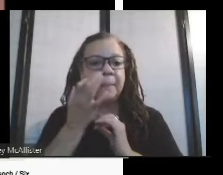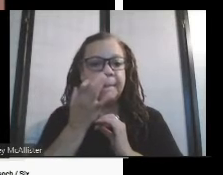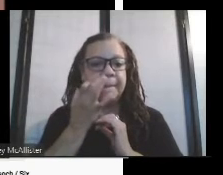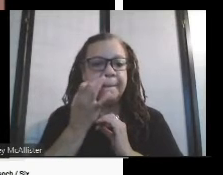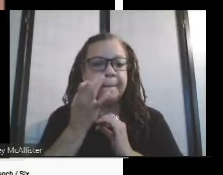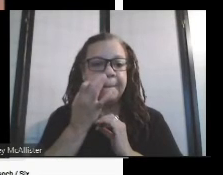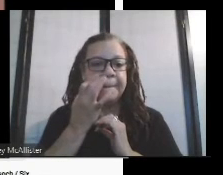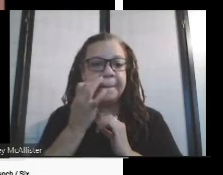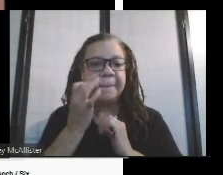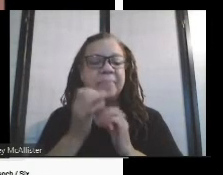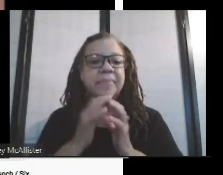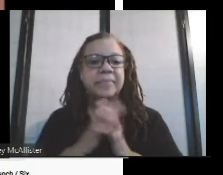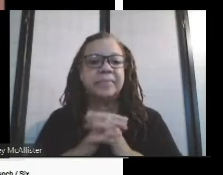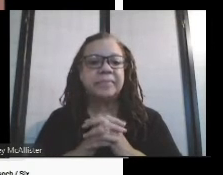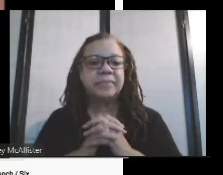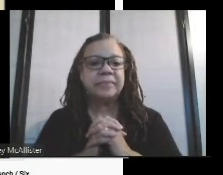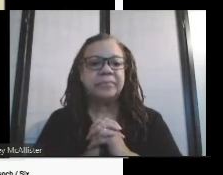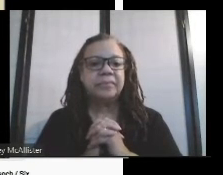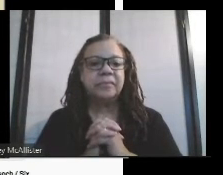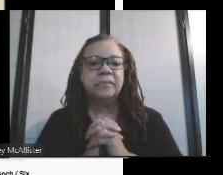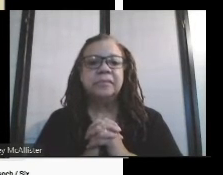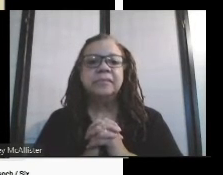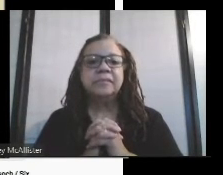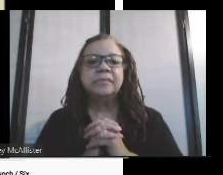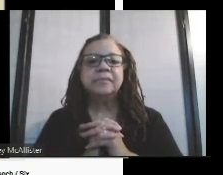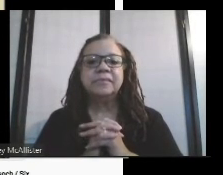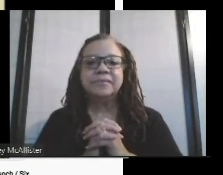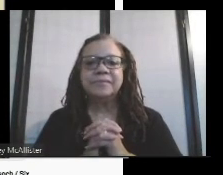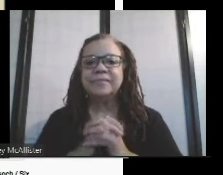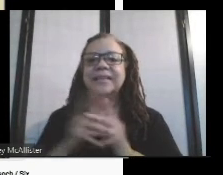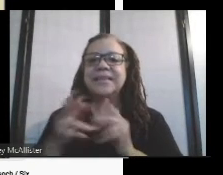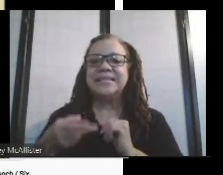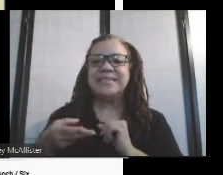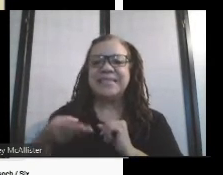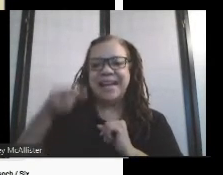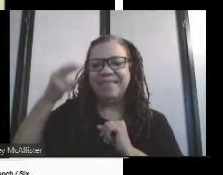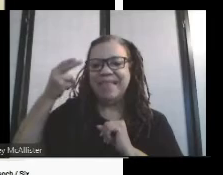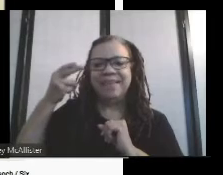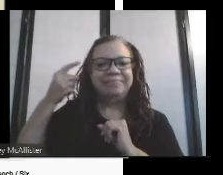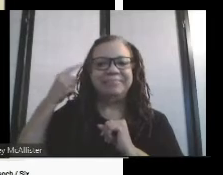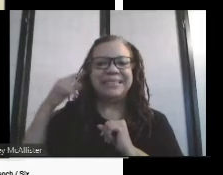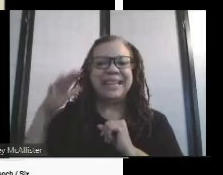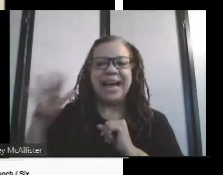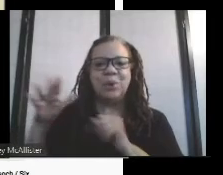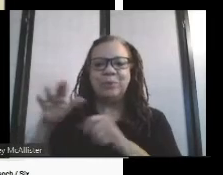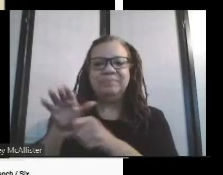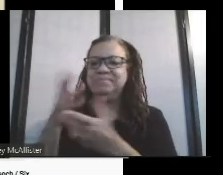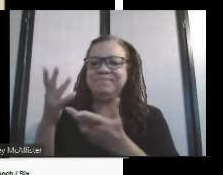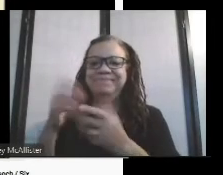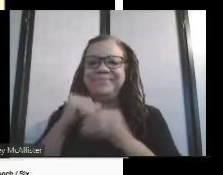No, let's see what's. Oops. It's up, turned up all the way.